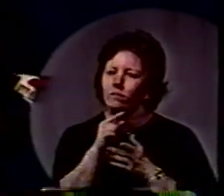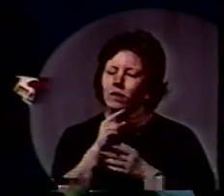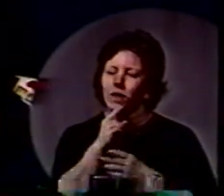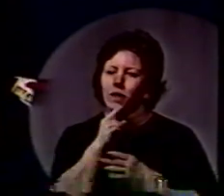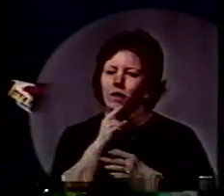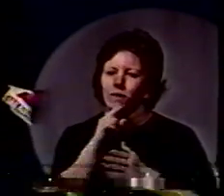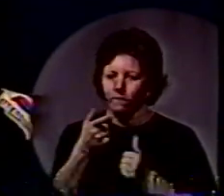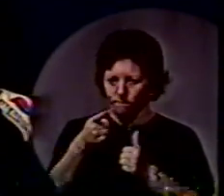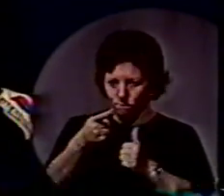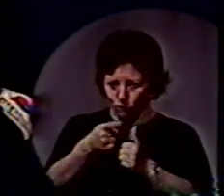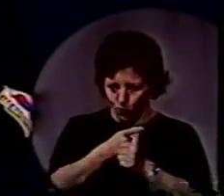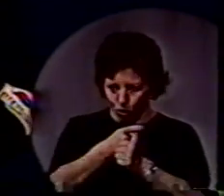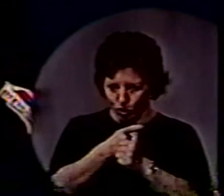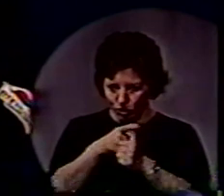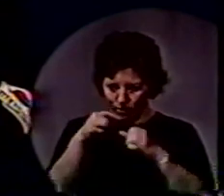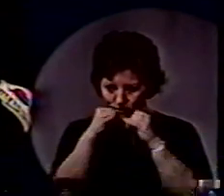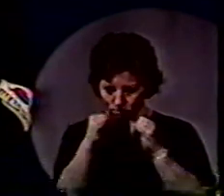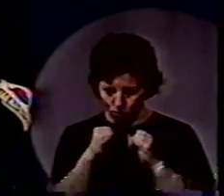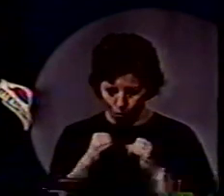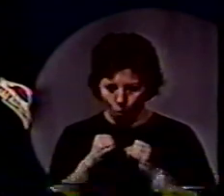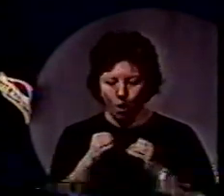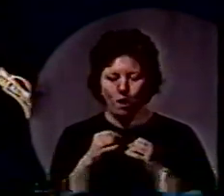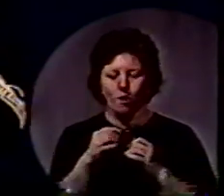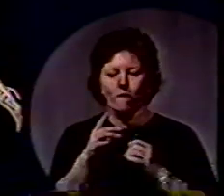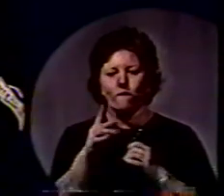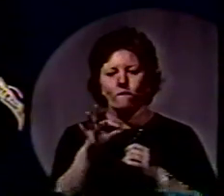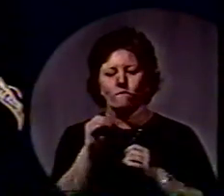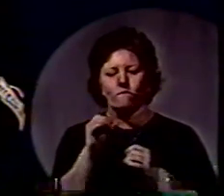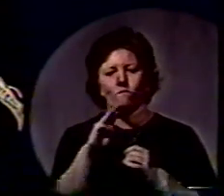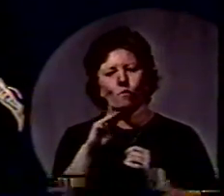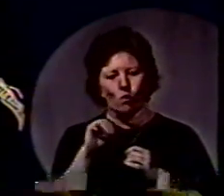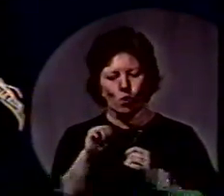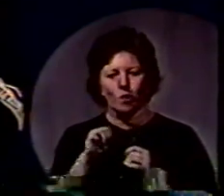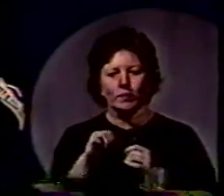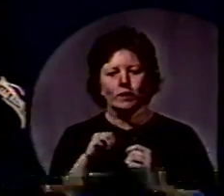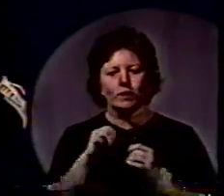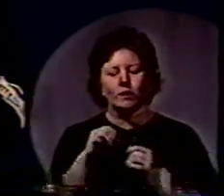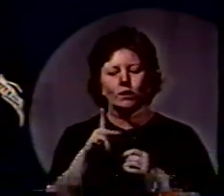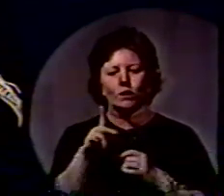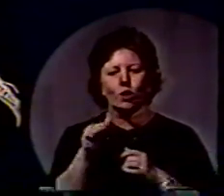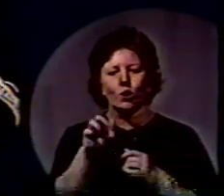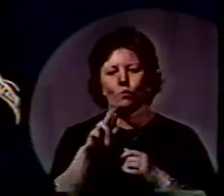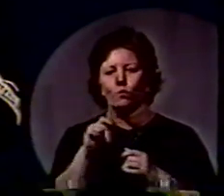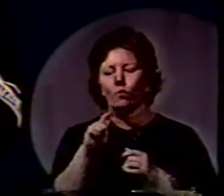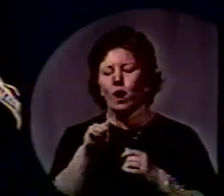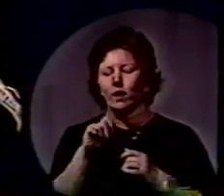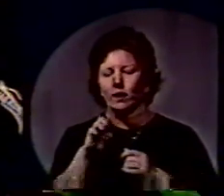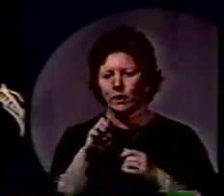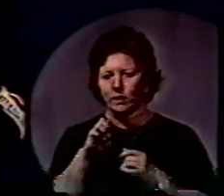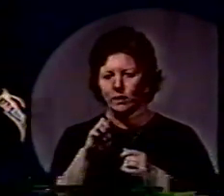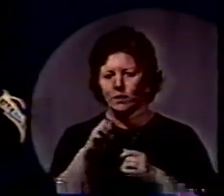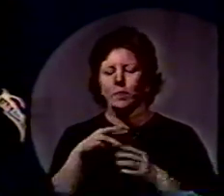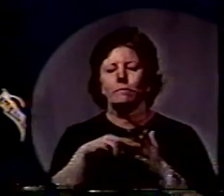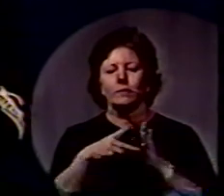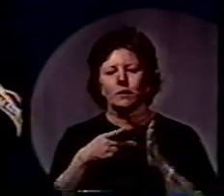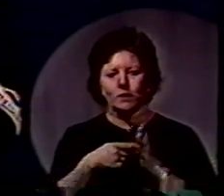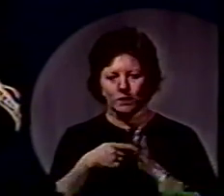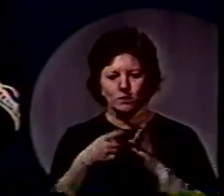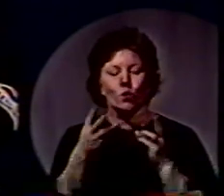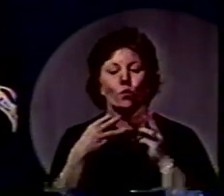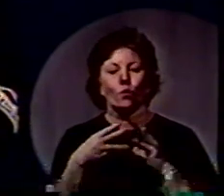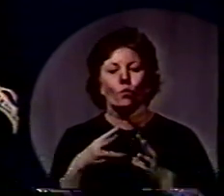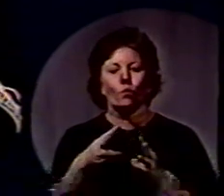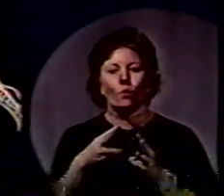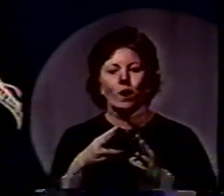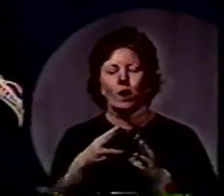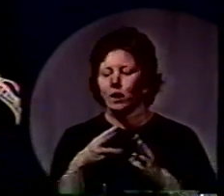difference just a little bit? Well, karate is more of close area, focused linear techniques. Karate means the way of the